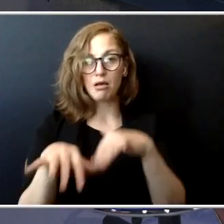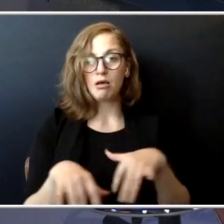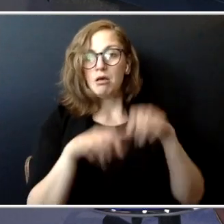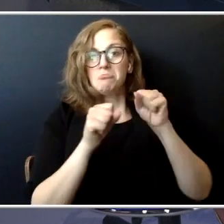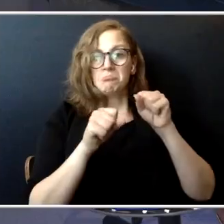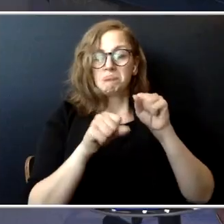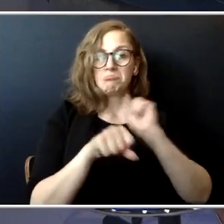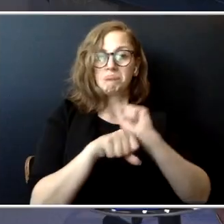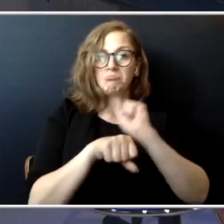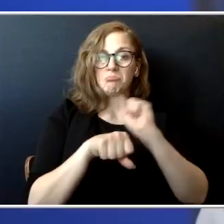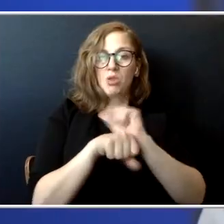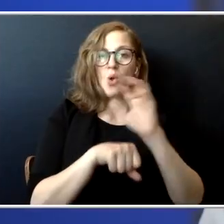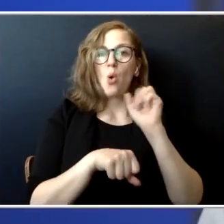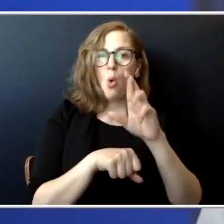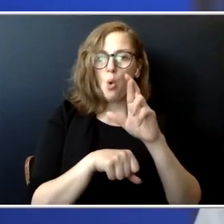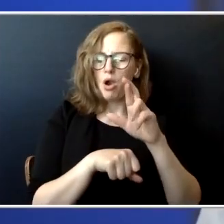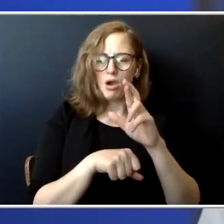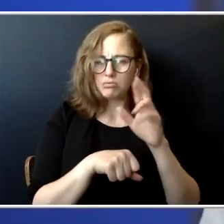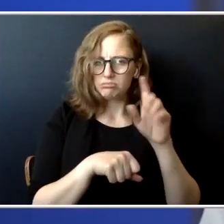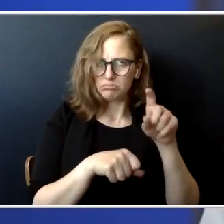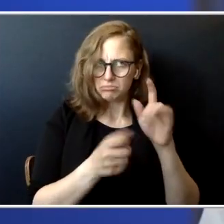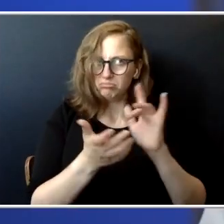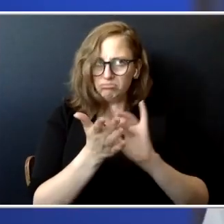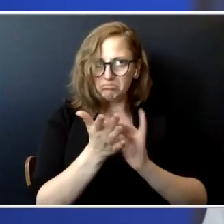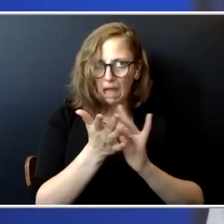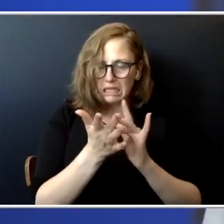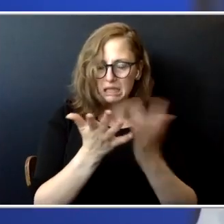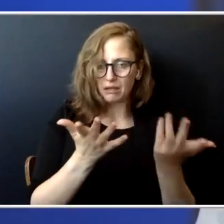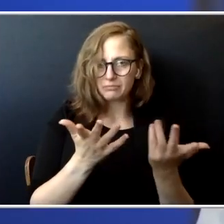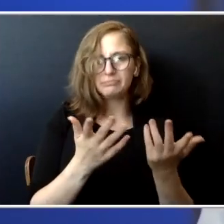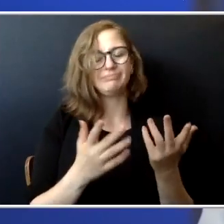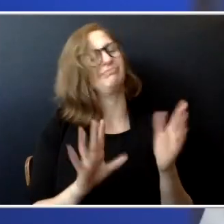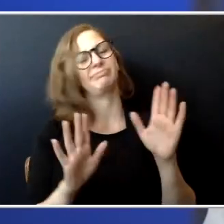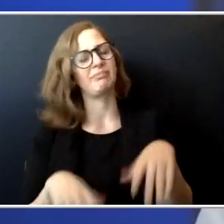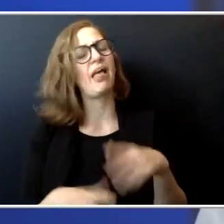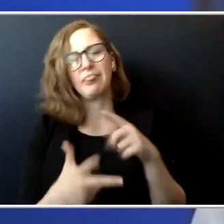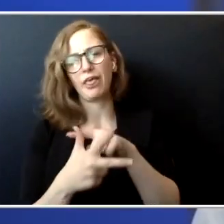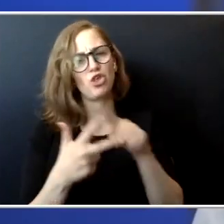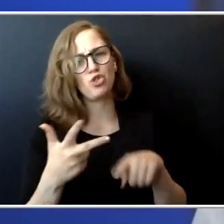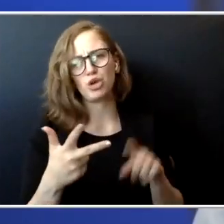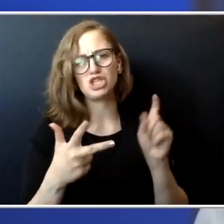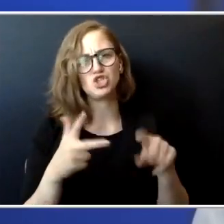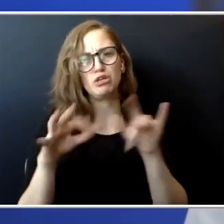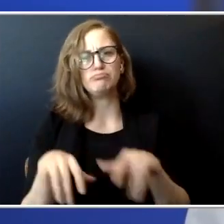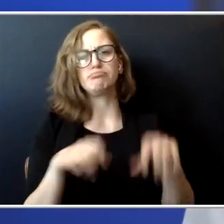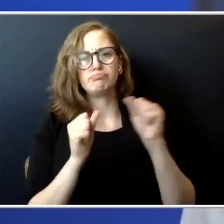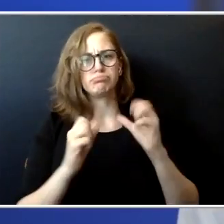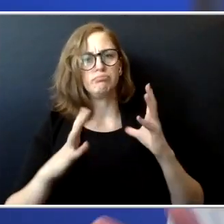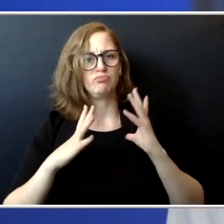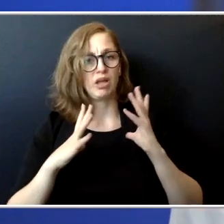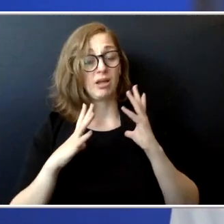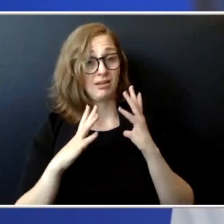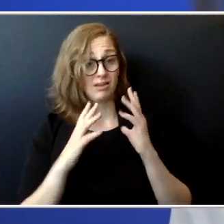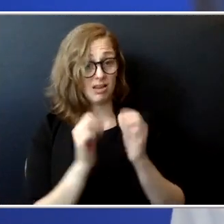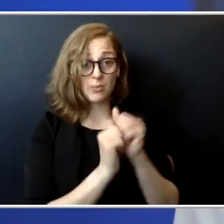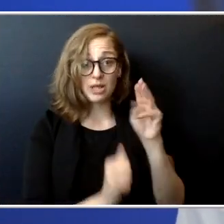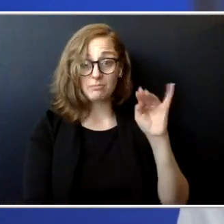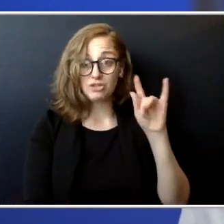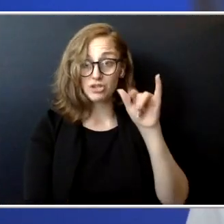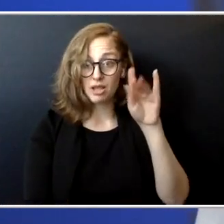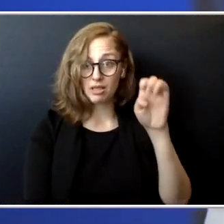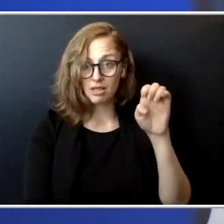question. To answer that question, the other 3 should take over just fine. And actually, in Michelle's case, we ended up having to take out 2